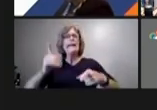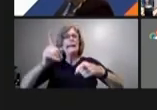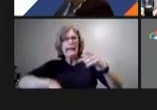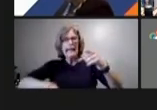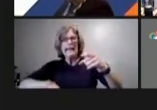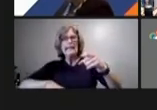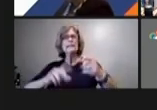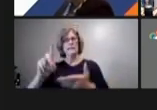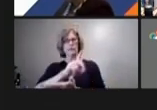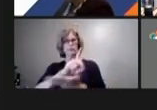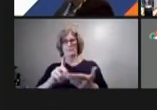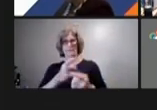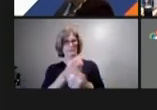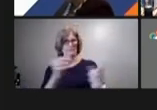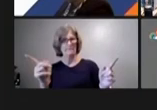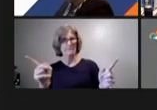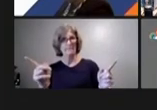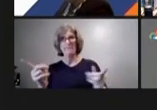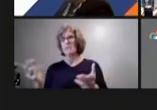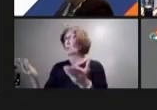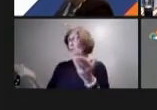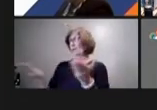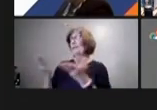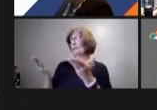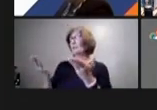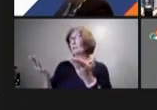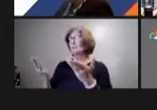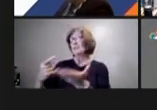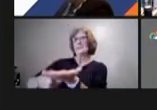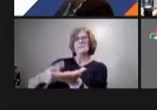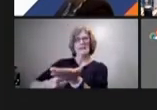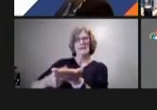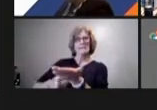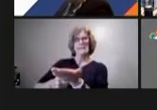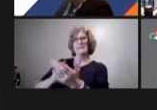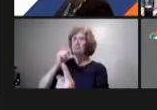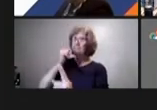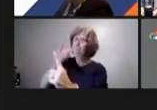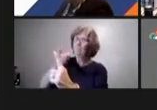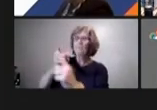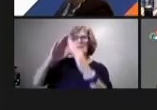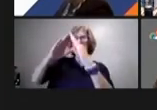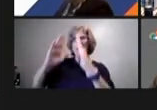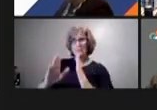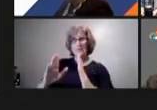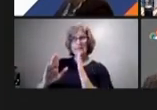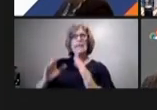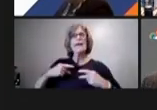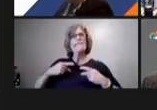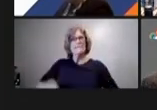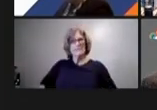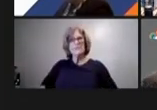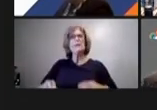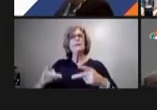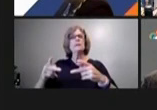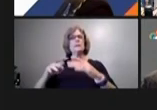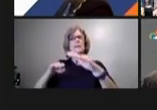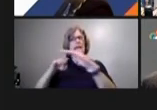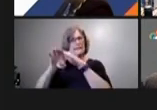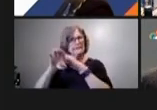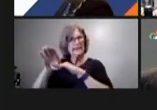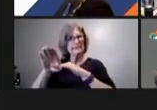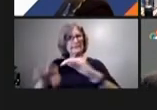disability. And in our context, we're discussing housing and predominantly the physical accessibility of housing. And